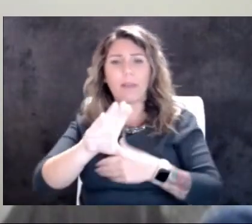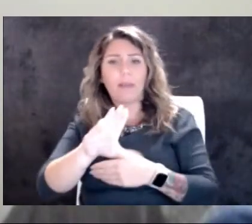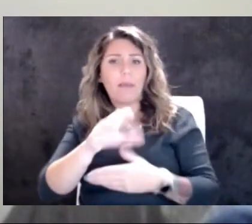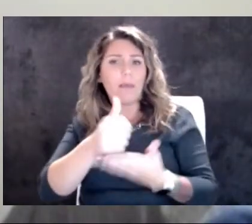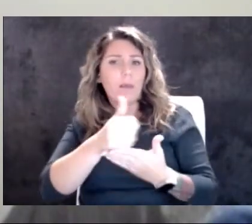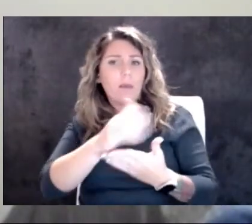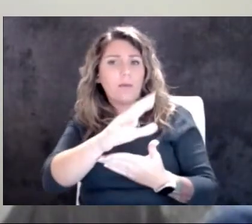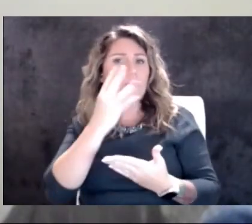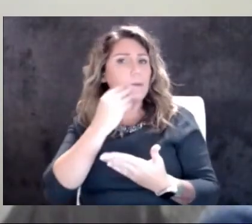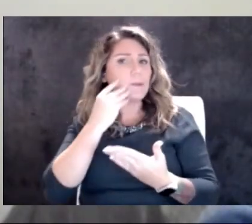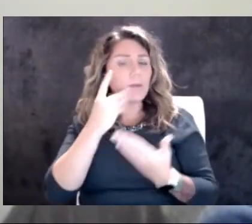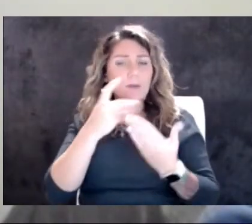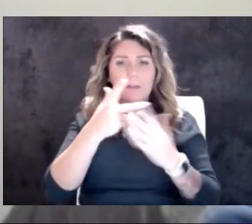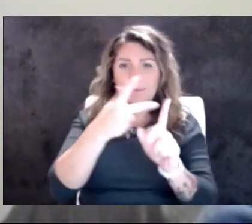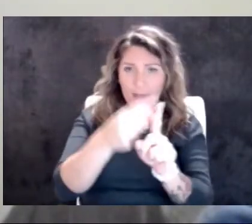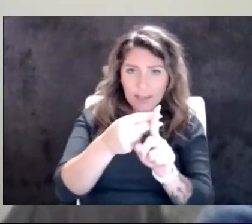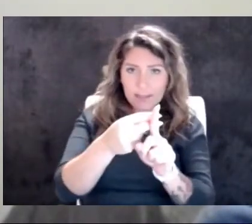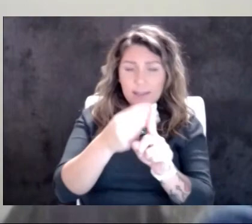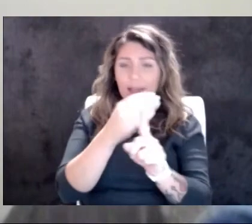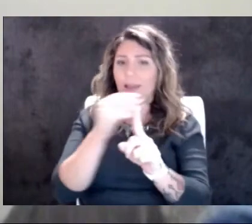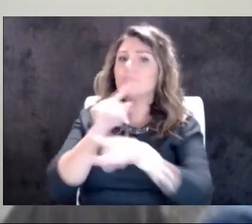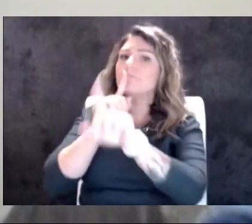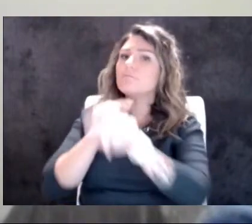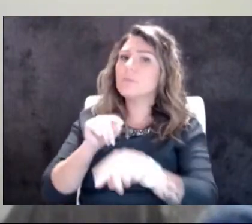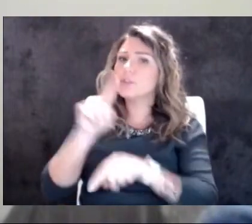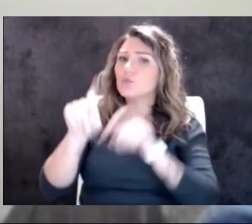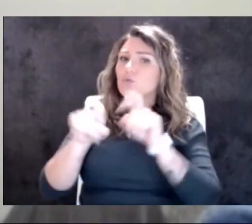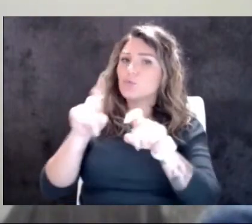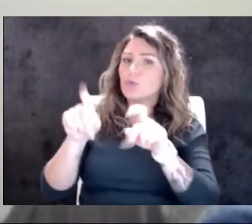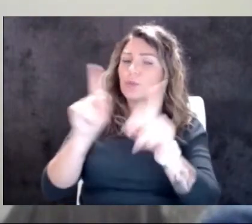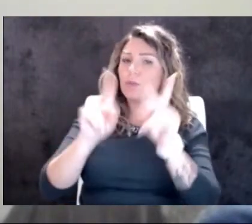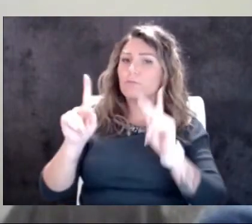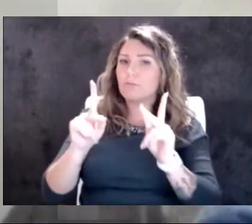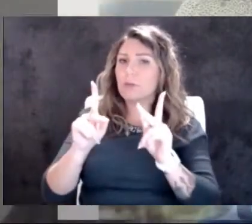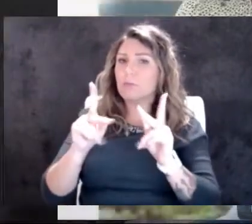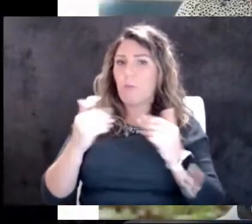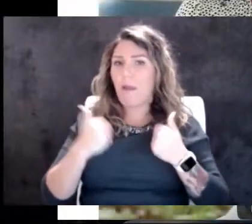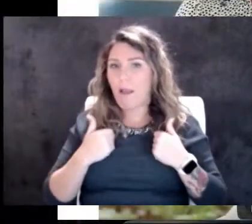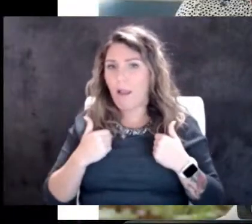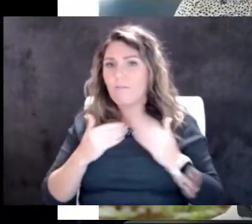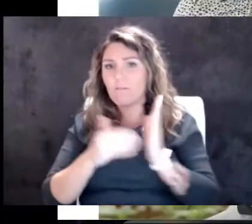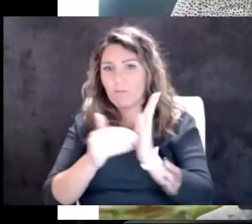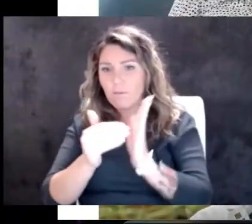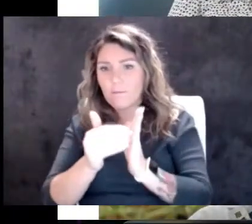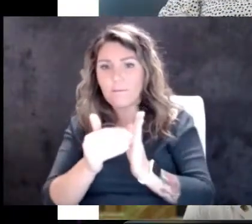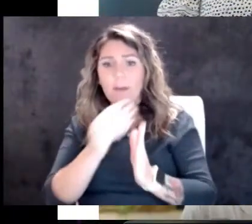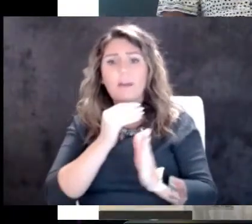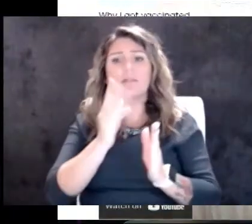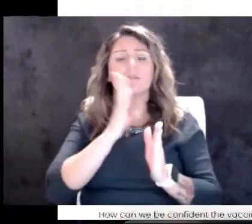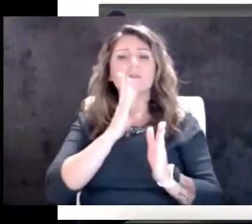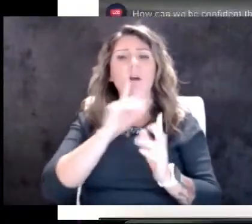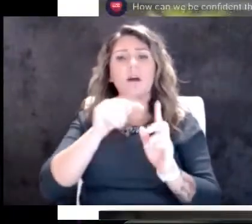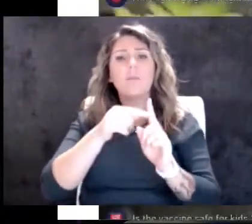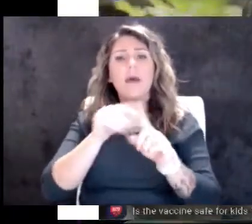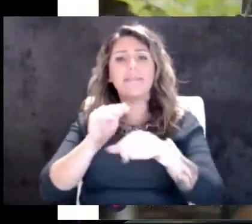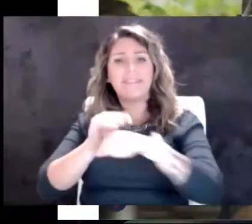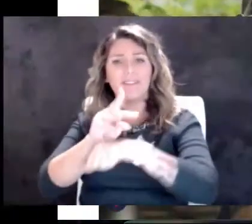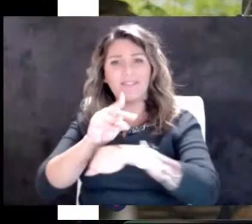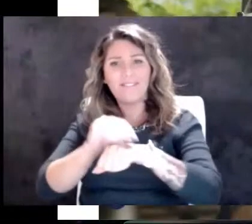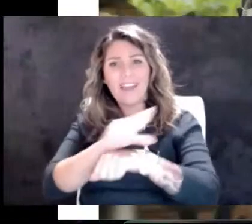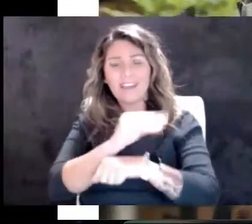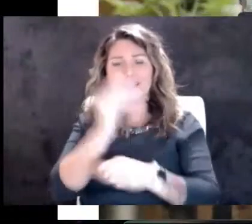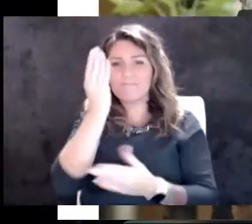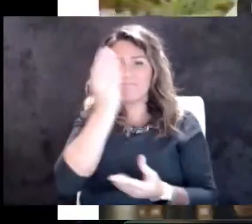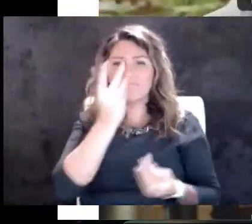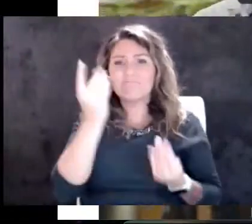with vaccination, answer some of the questions that people routinely have, and talk about some of the advice and